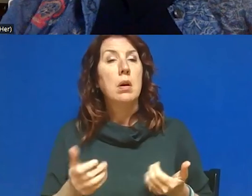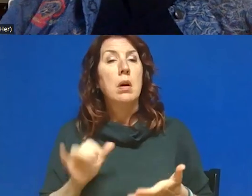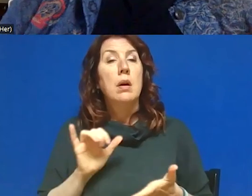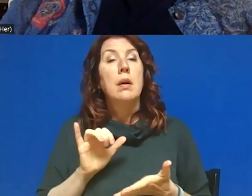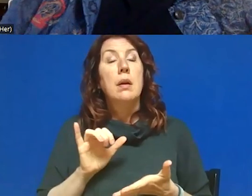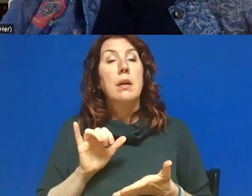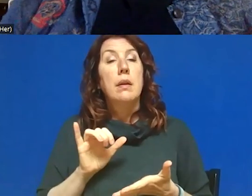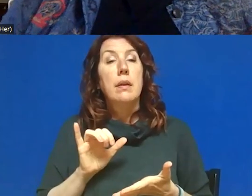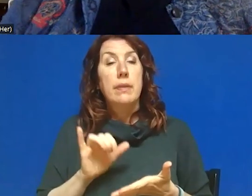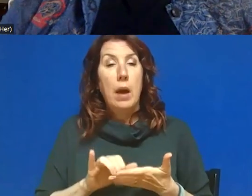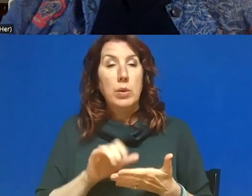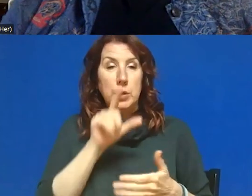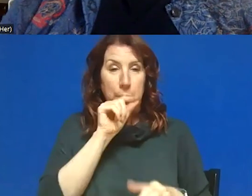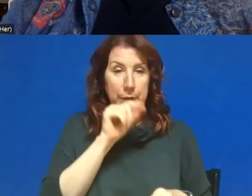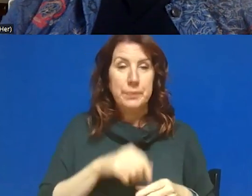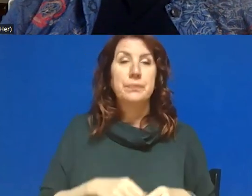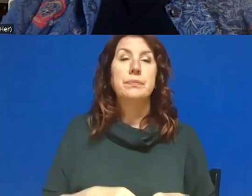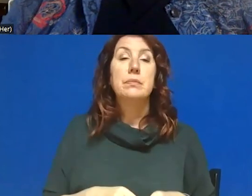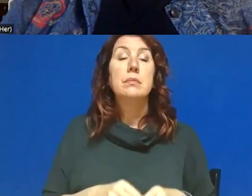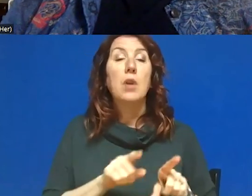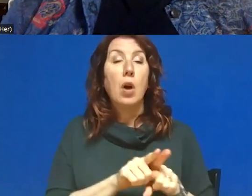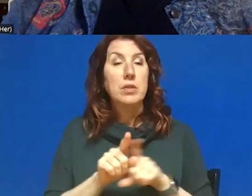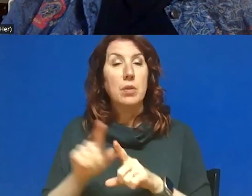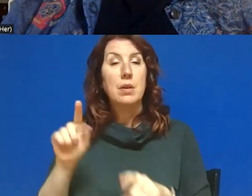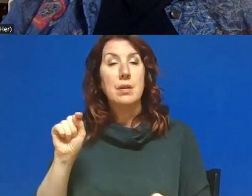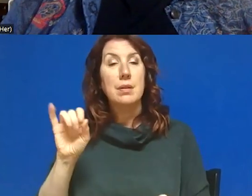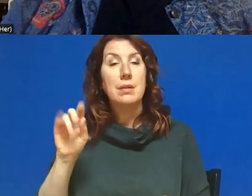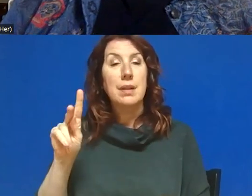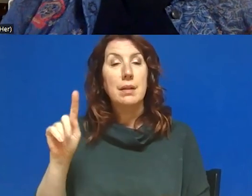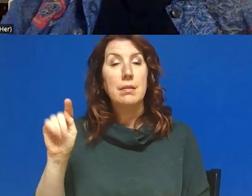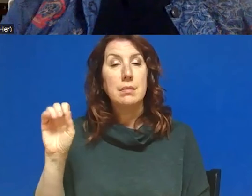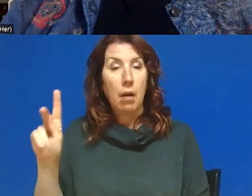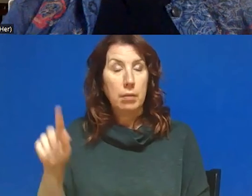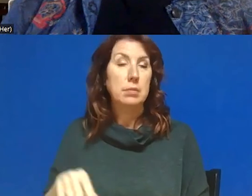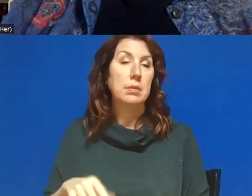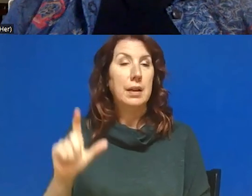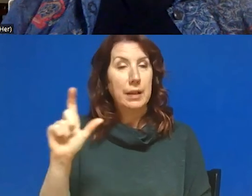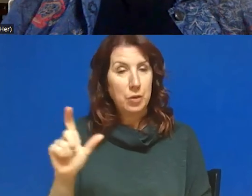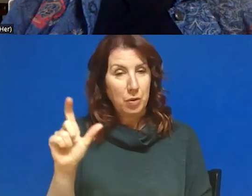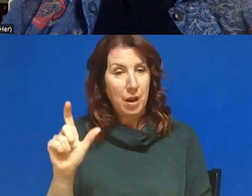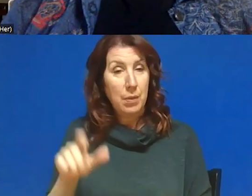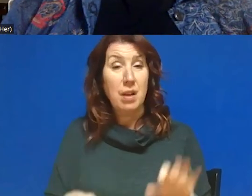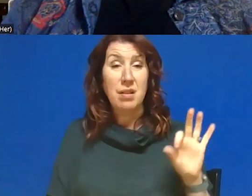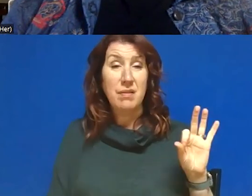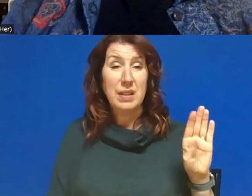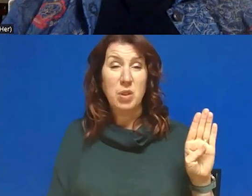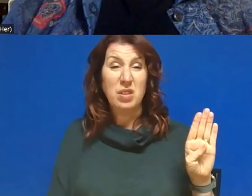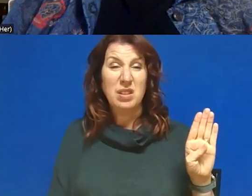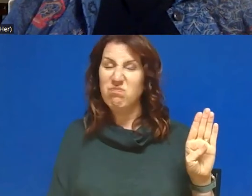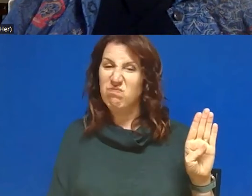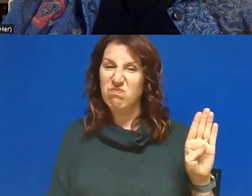that was Twitter. And then I also have TikTok, Instagram. And if I'm on Facebook, it's under